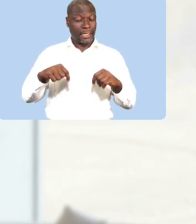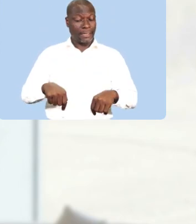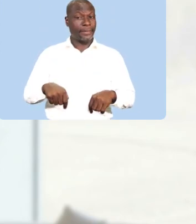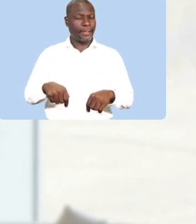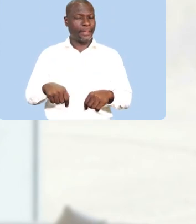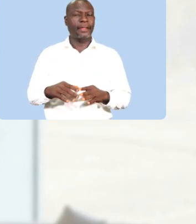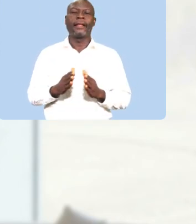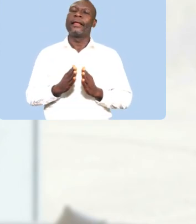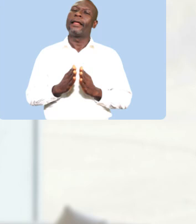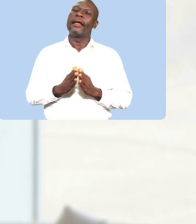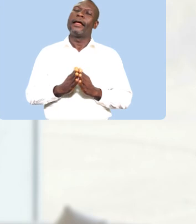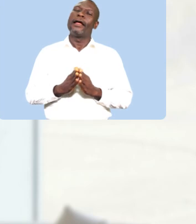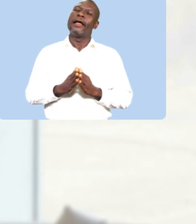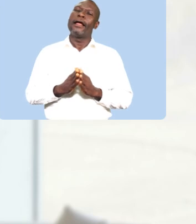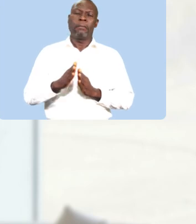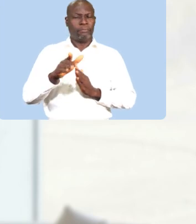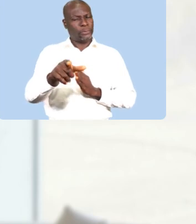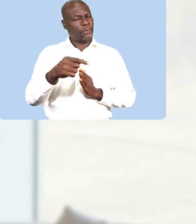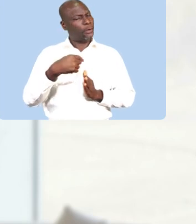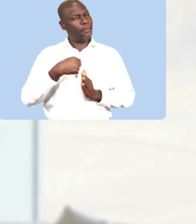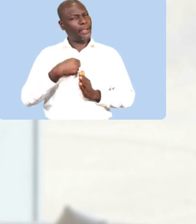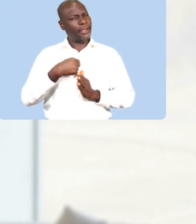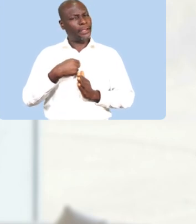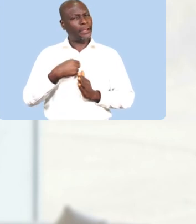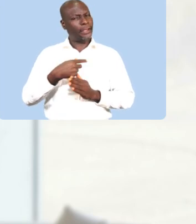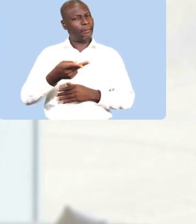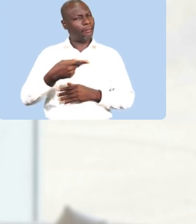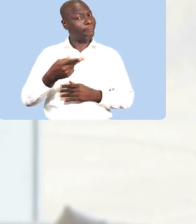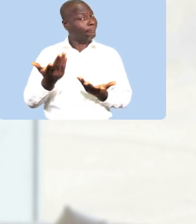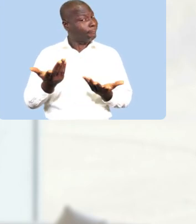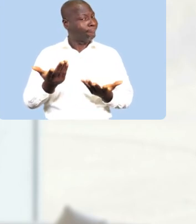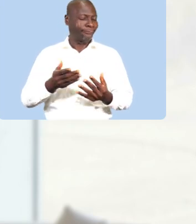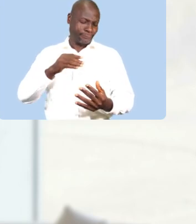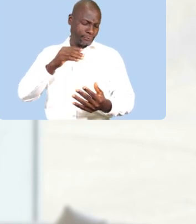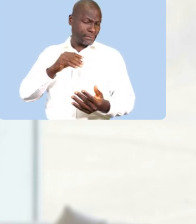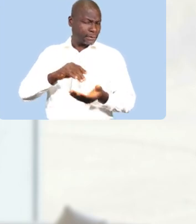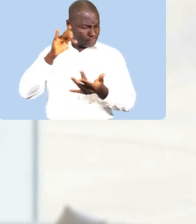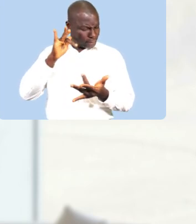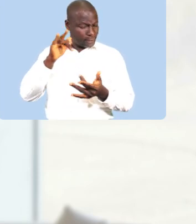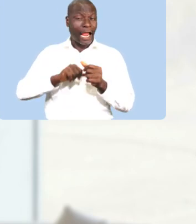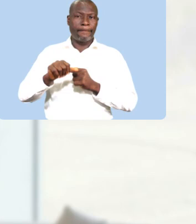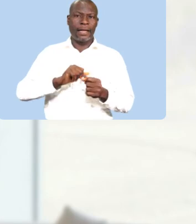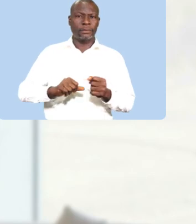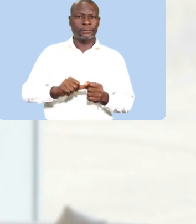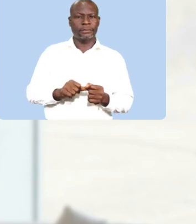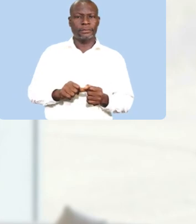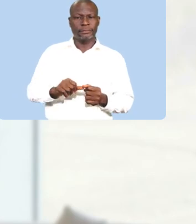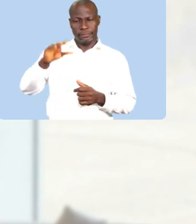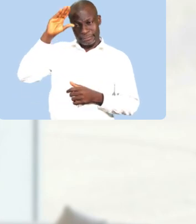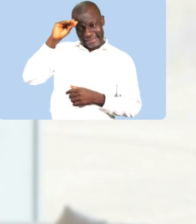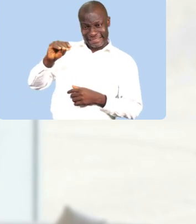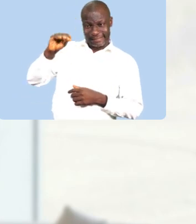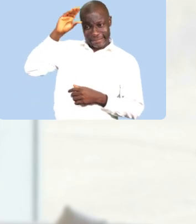ncheno, menon ebe kasa efa, emema, a eni mema, eda,